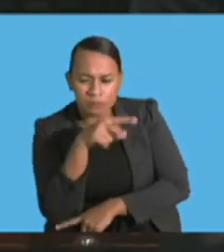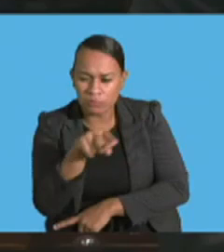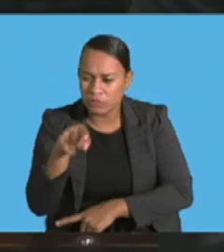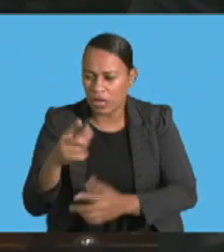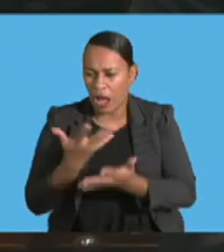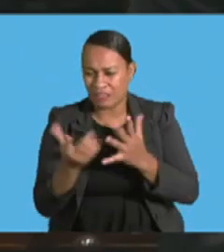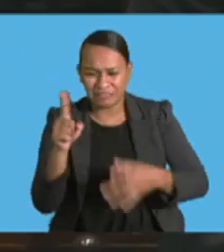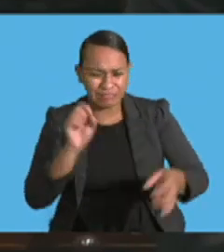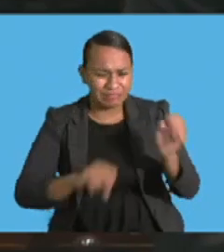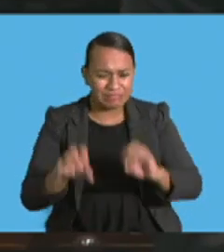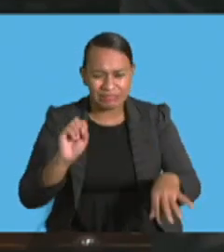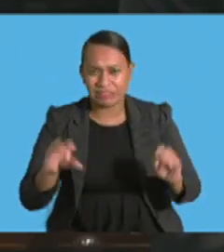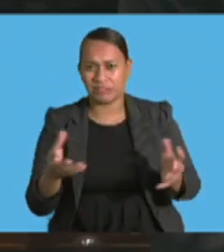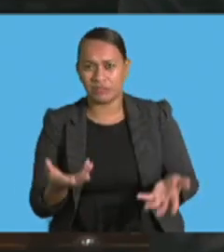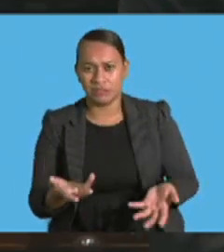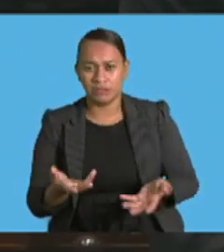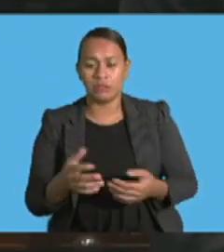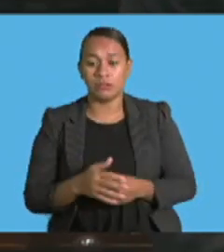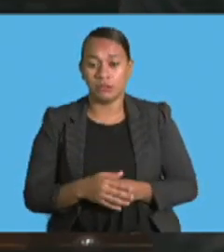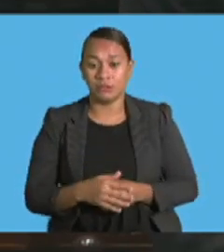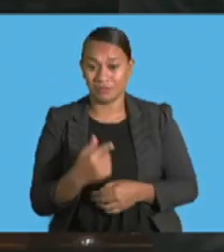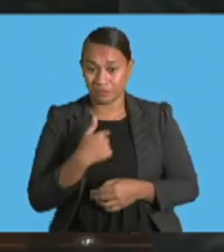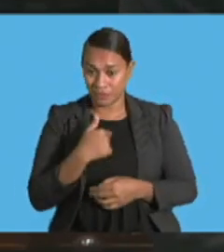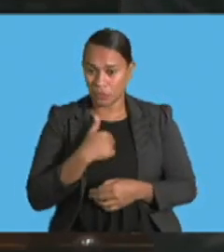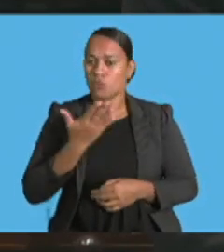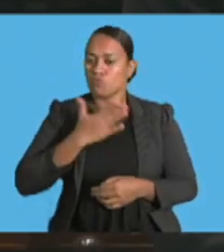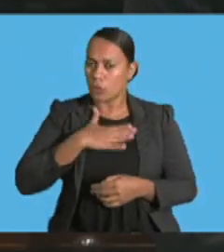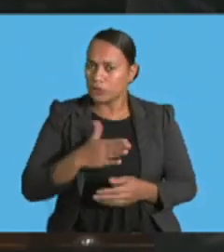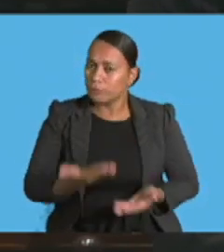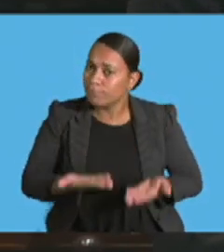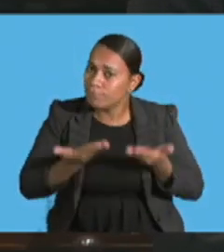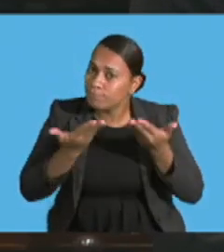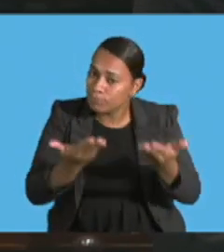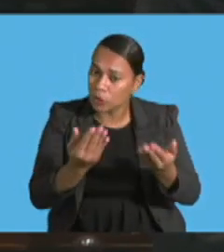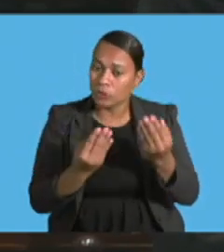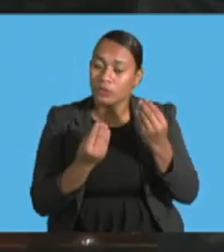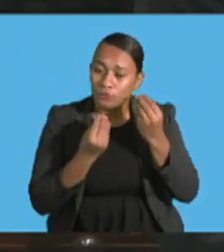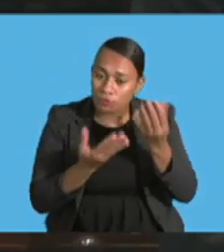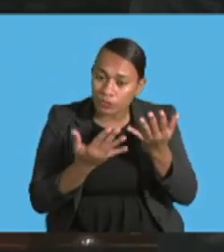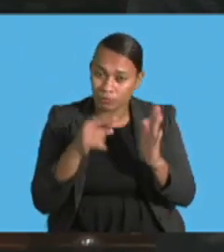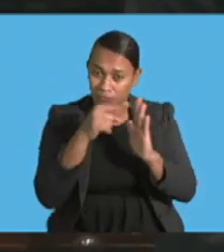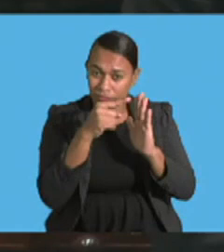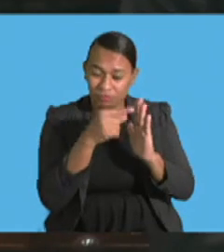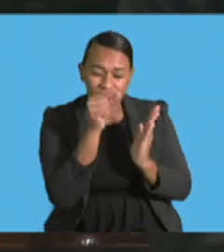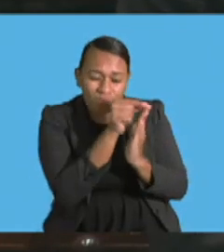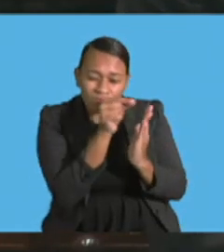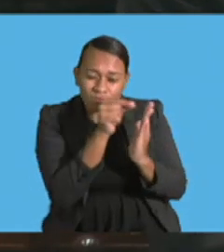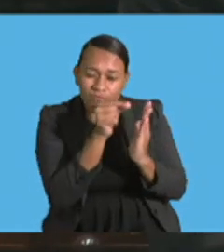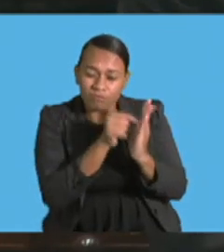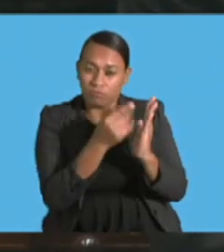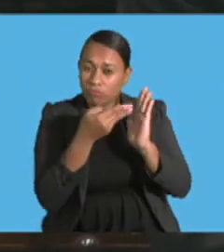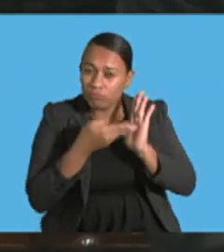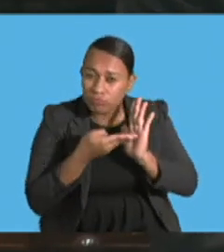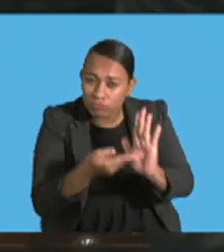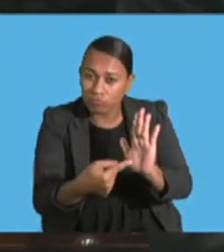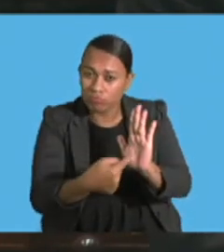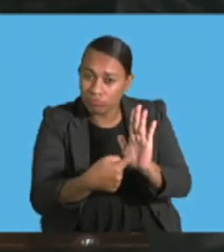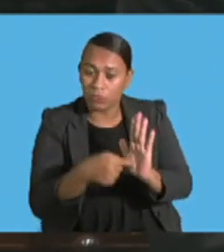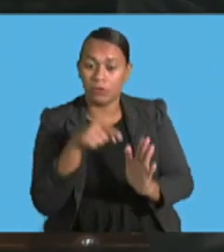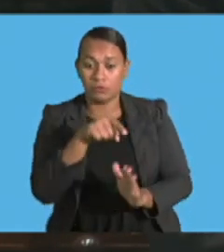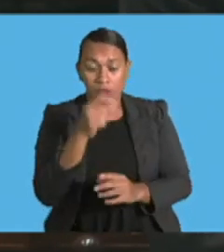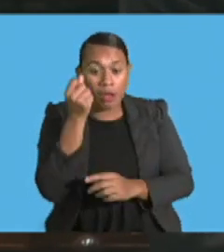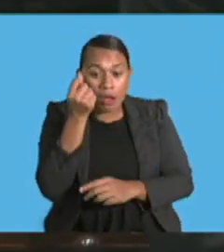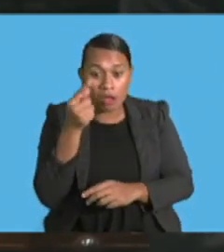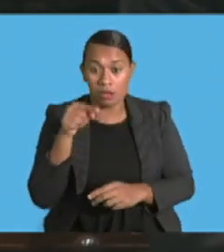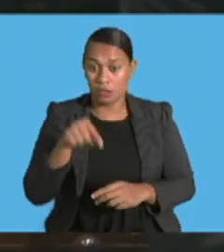Mr. Speaker say, I'm providing these details so that members on the other side understand the variety of work that the Department